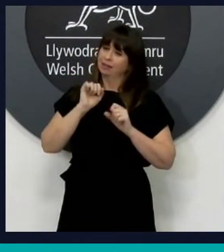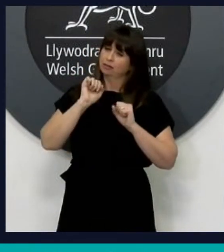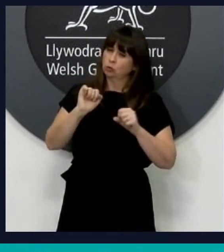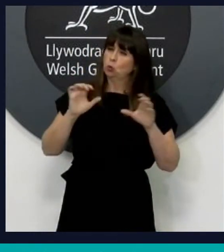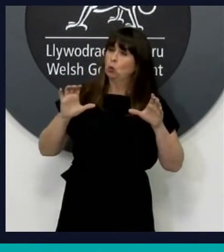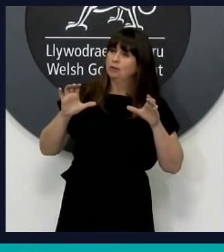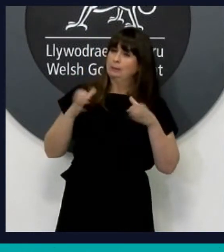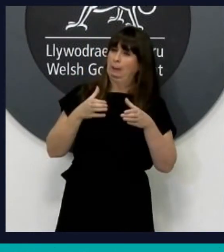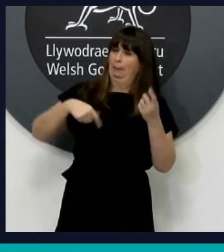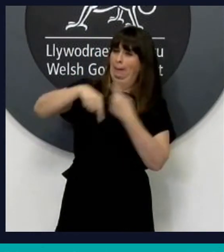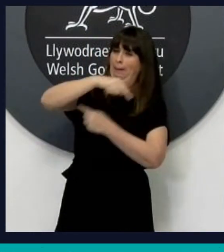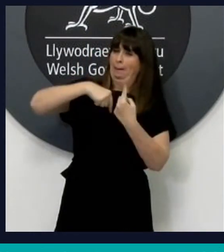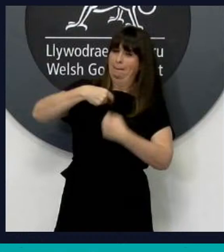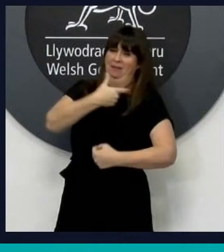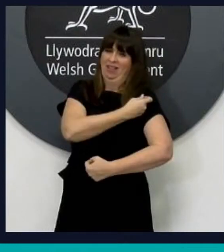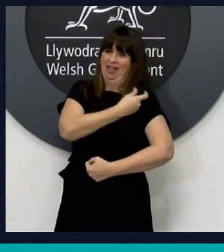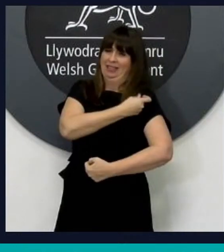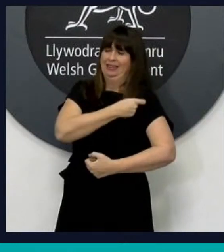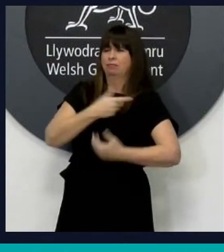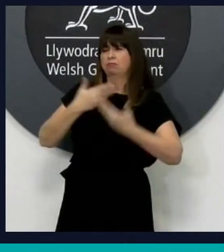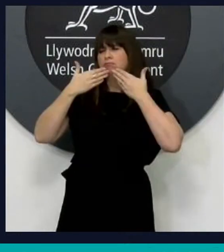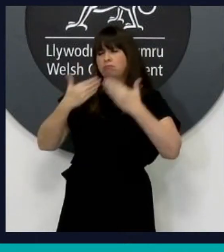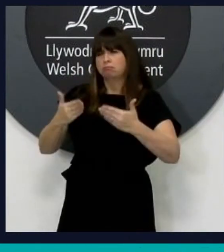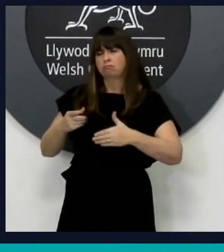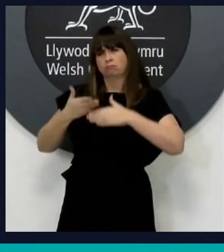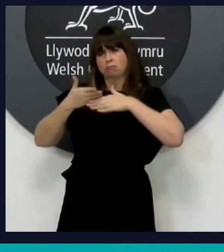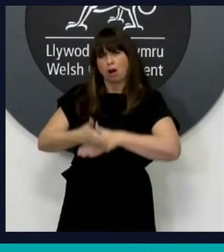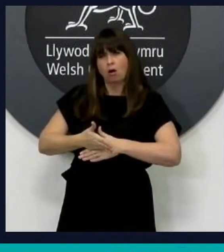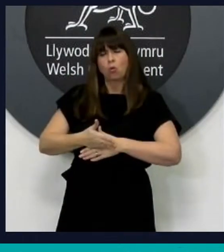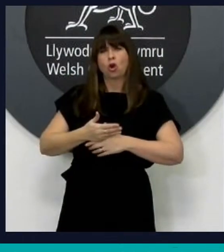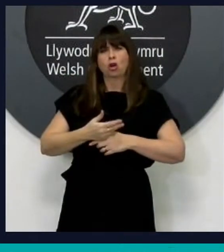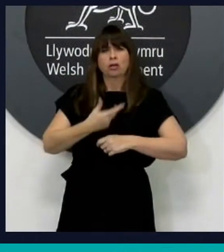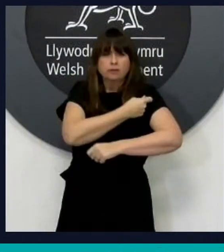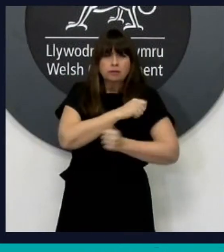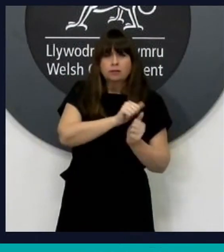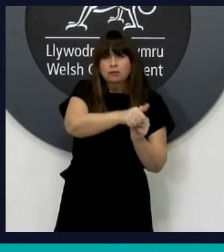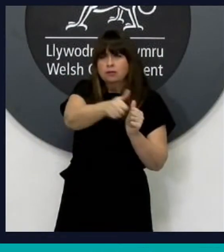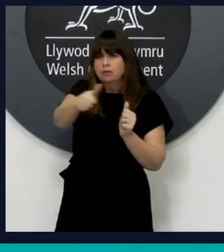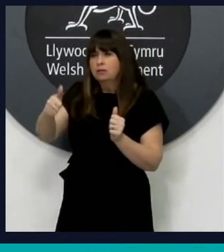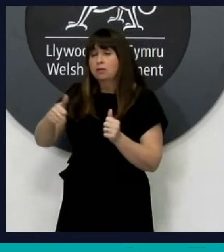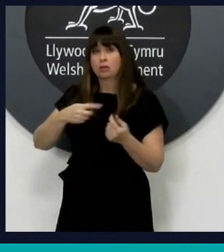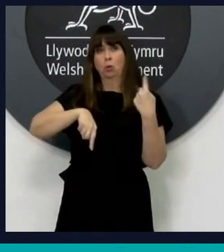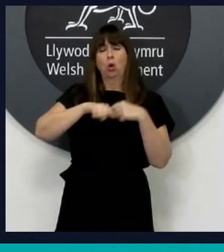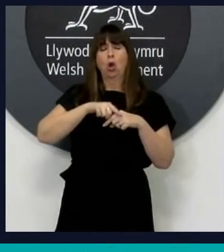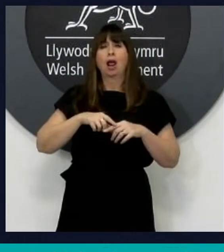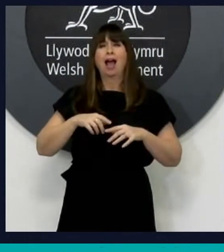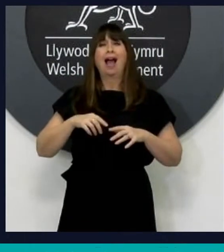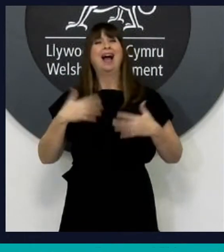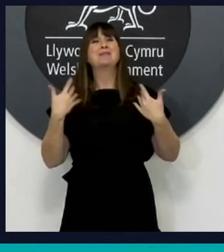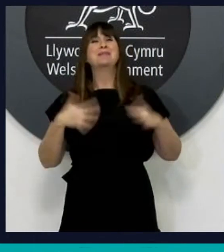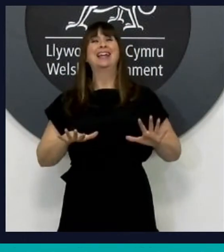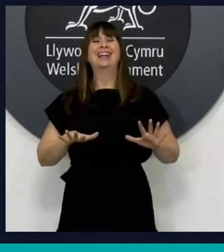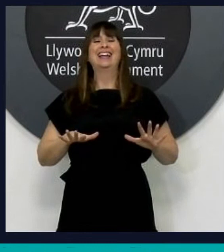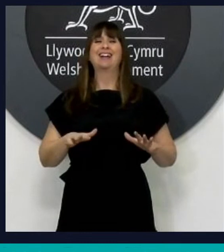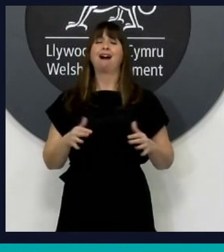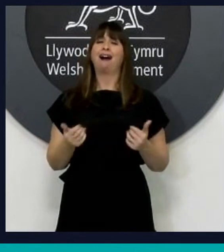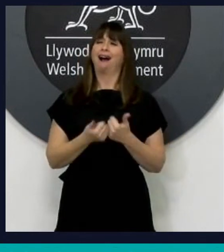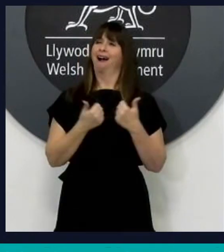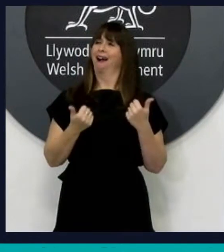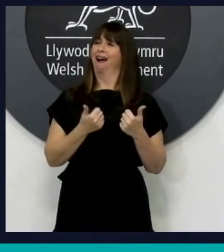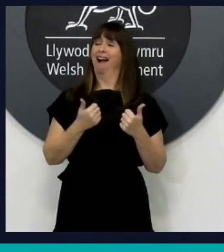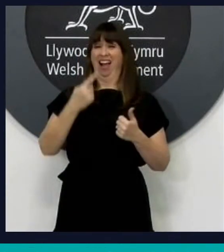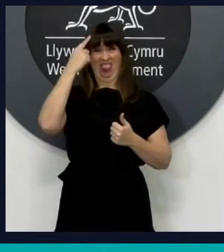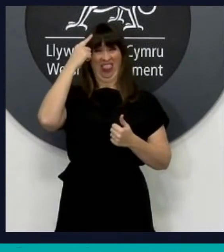hard work you're doing to protect us. This is clearly a very worrying time for us all. We had all hoped that we could start to think